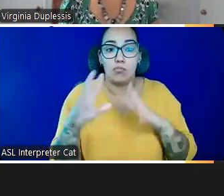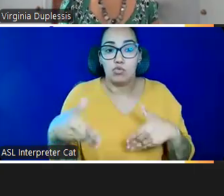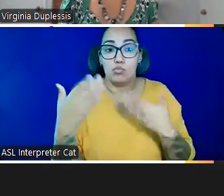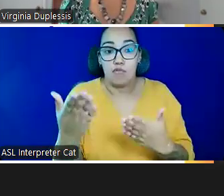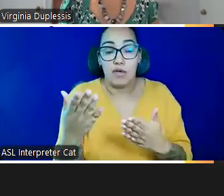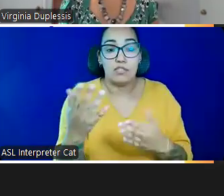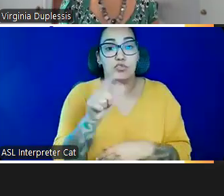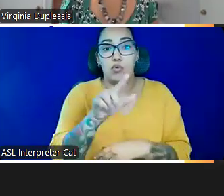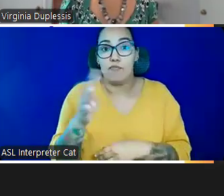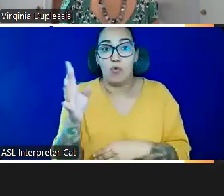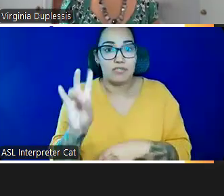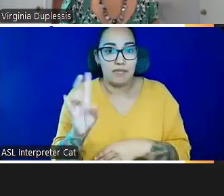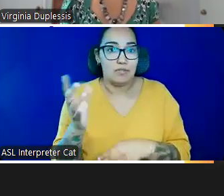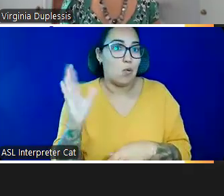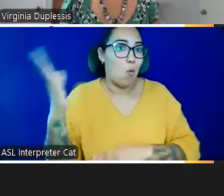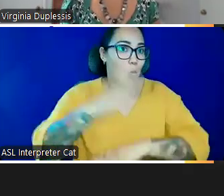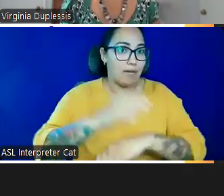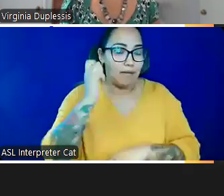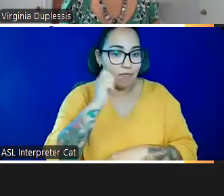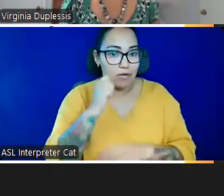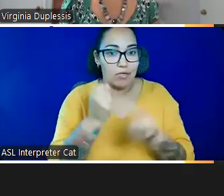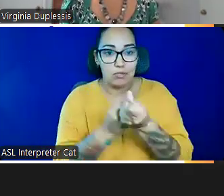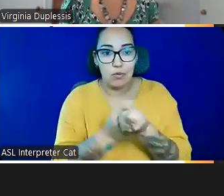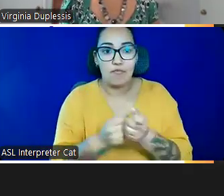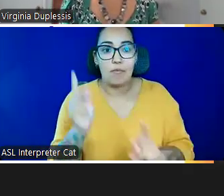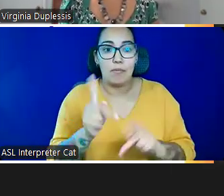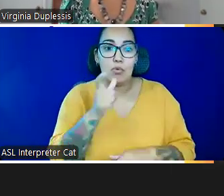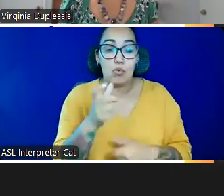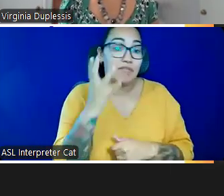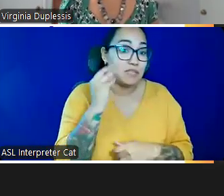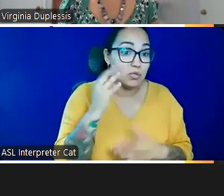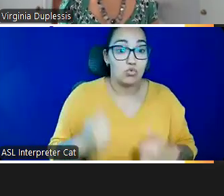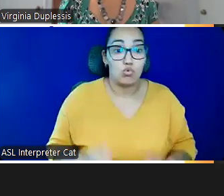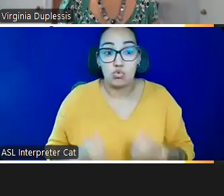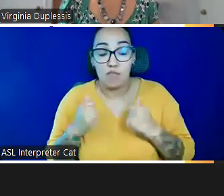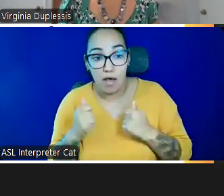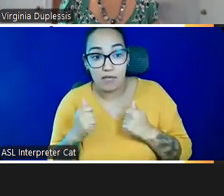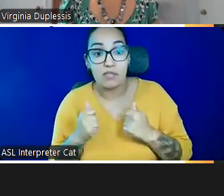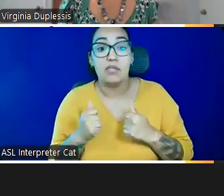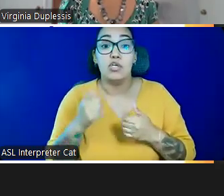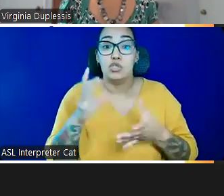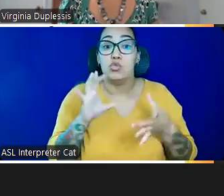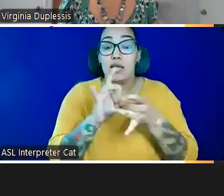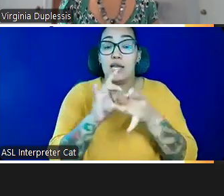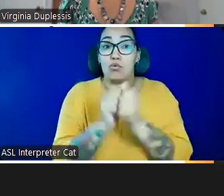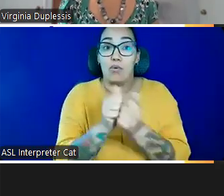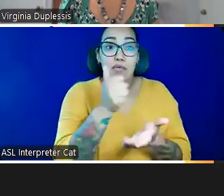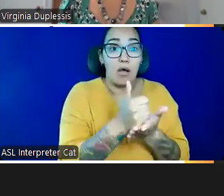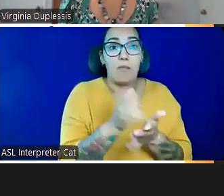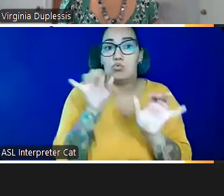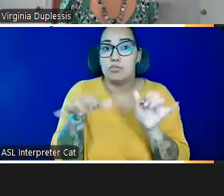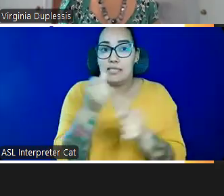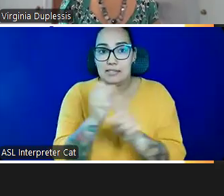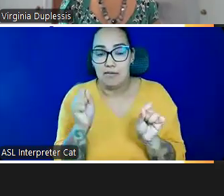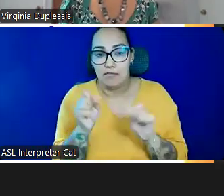support and a variety of options for survivors of human trafficking to get connected to help and to stay safe. The